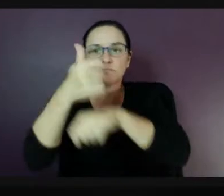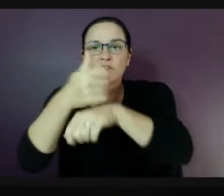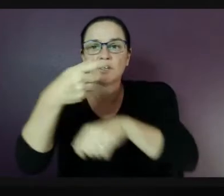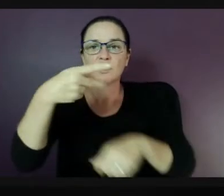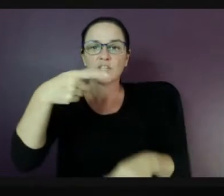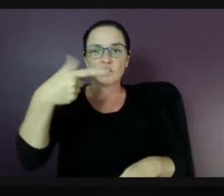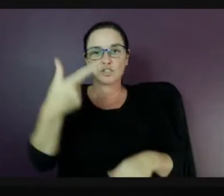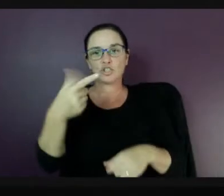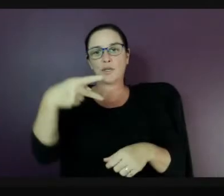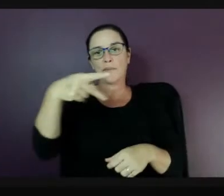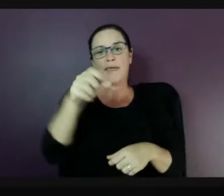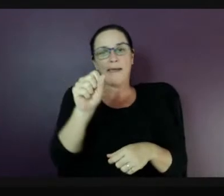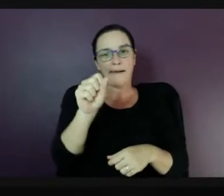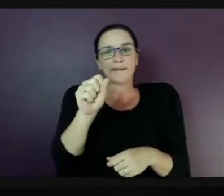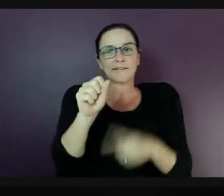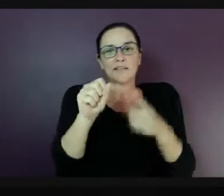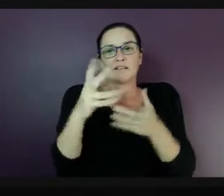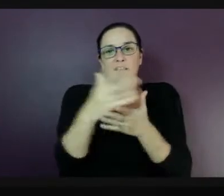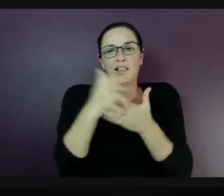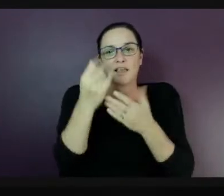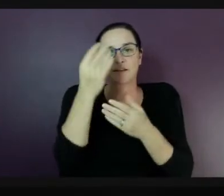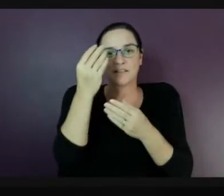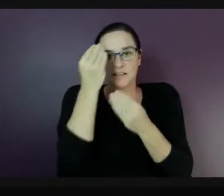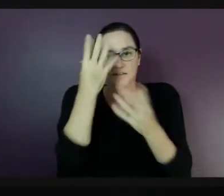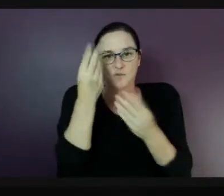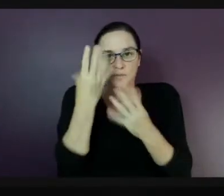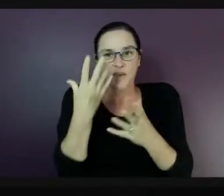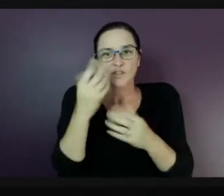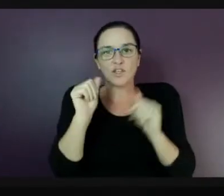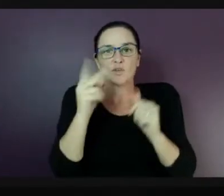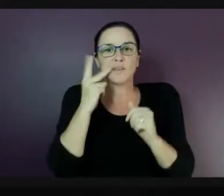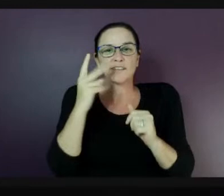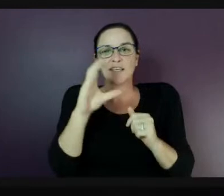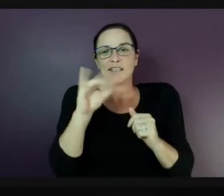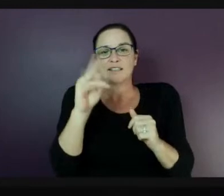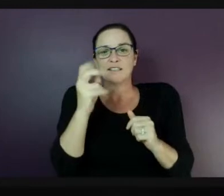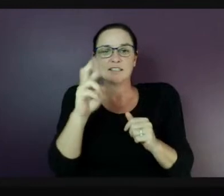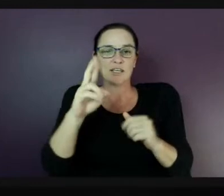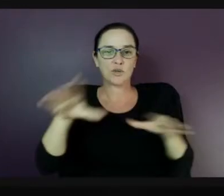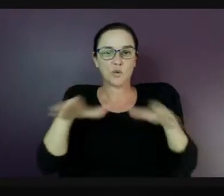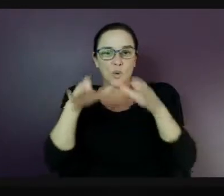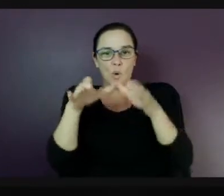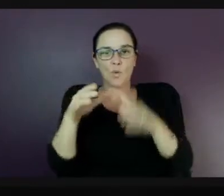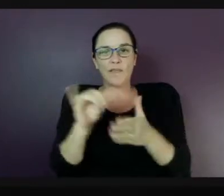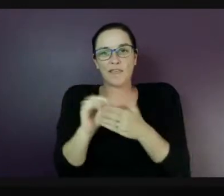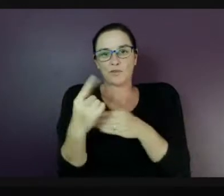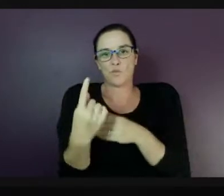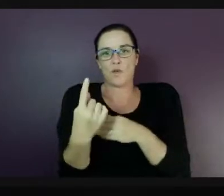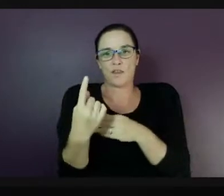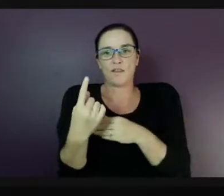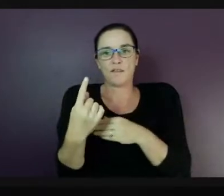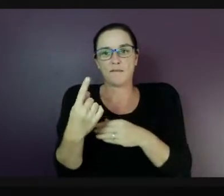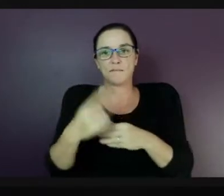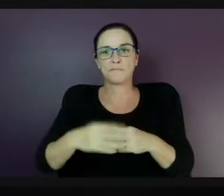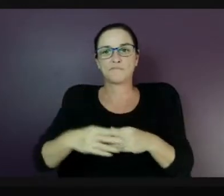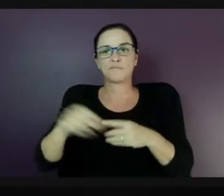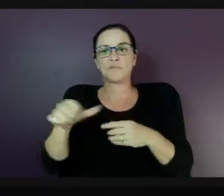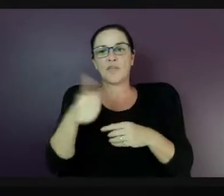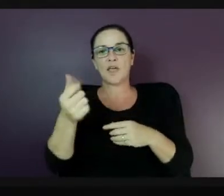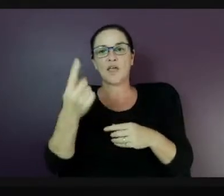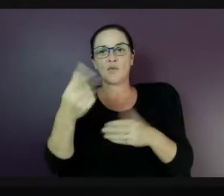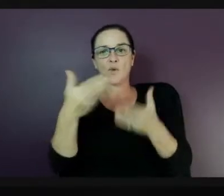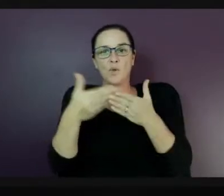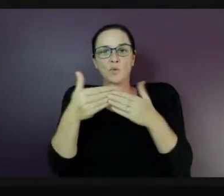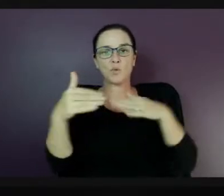collecting data. See a cinder cone there in the background. That's one. Here's another one down by the